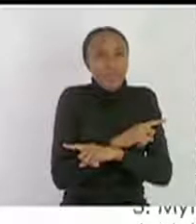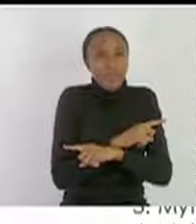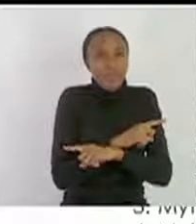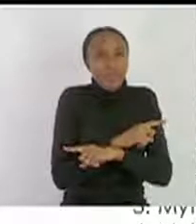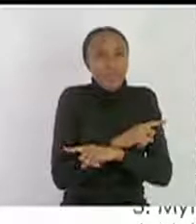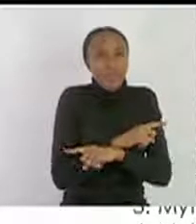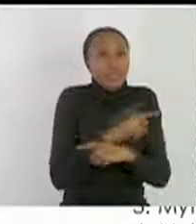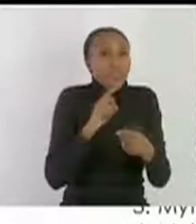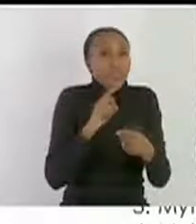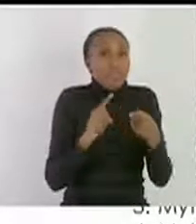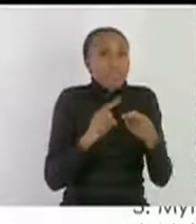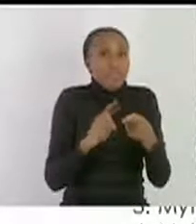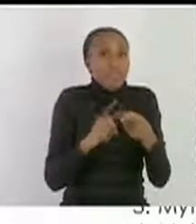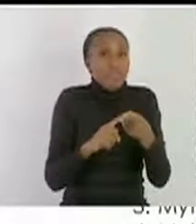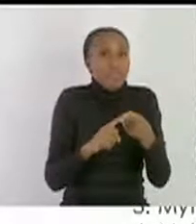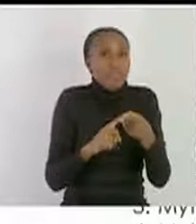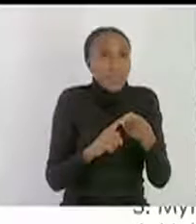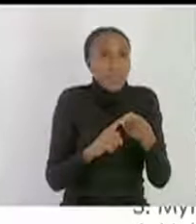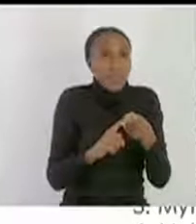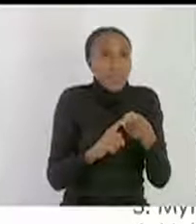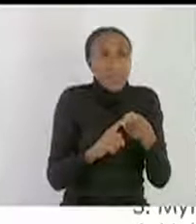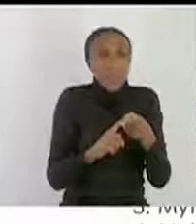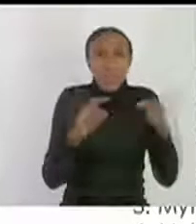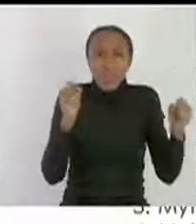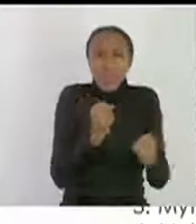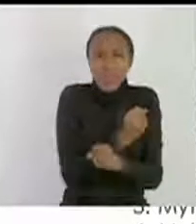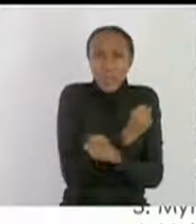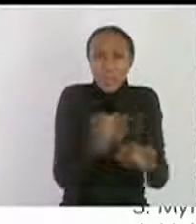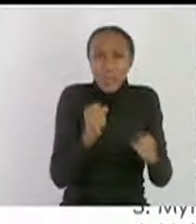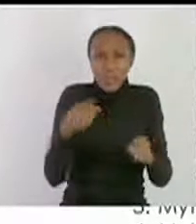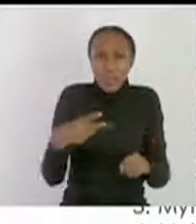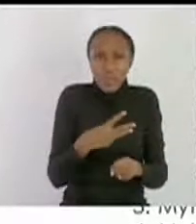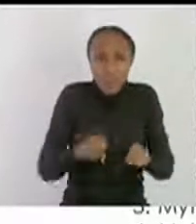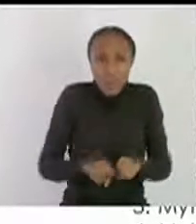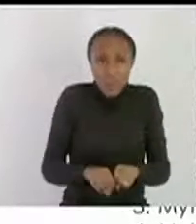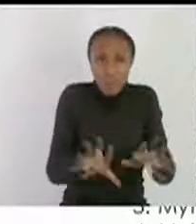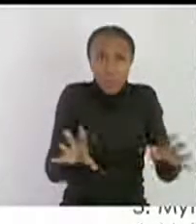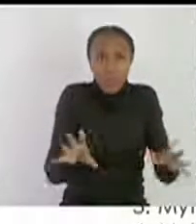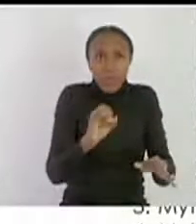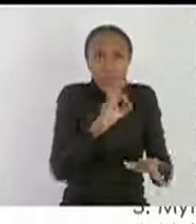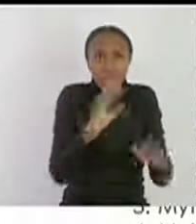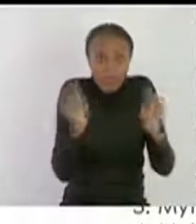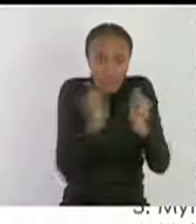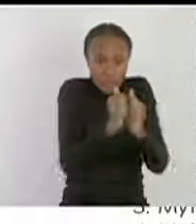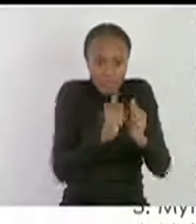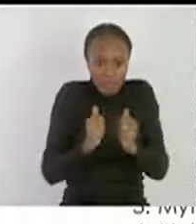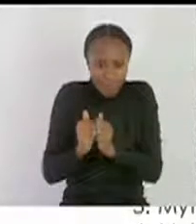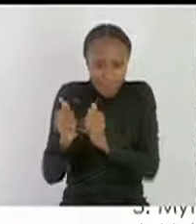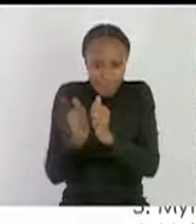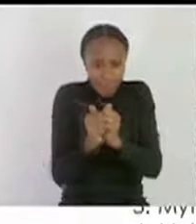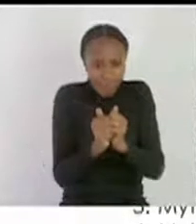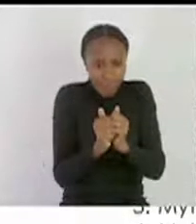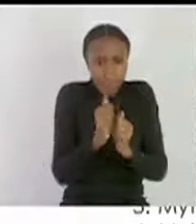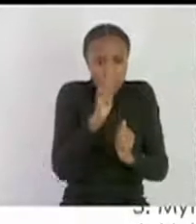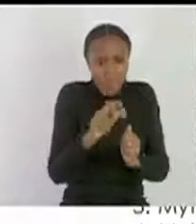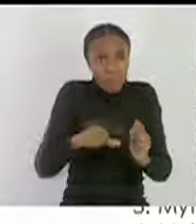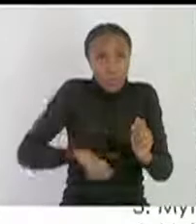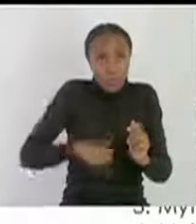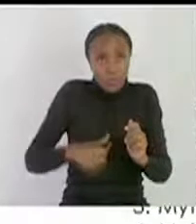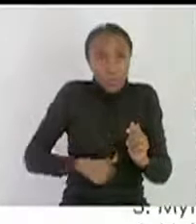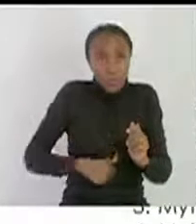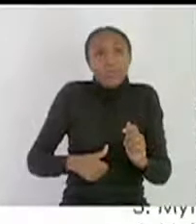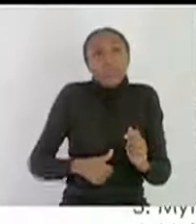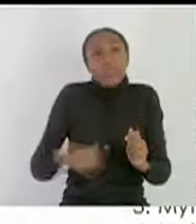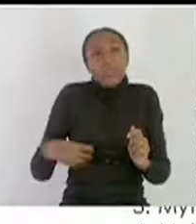Like number 1, I can get HIV by being around people who are HIV positive, which is actually